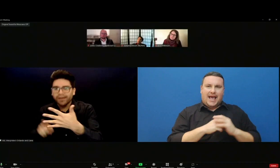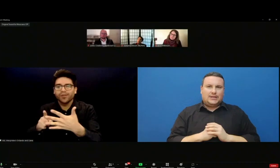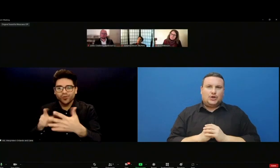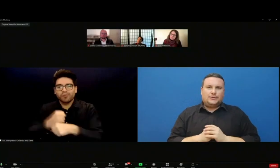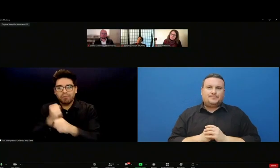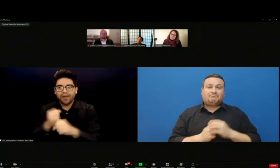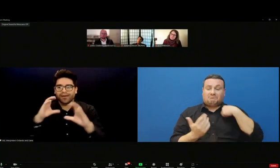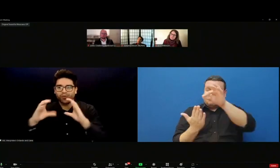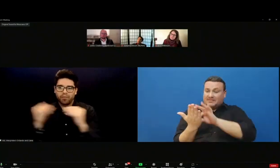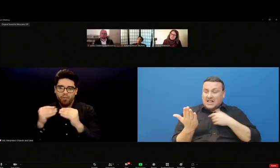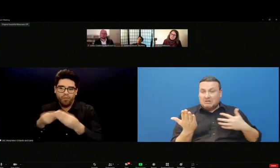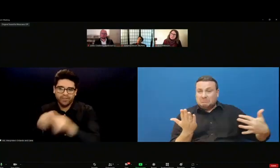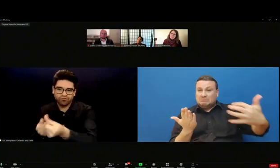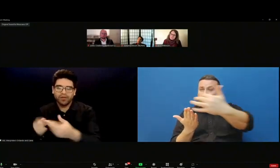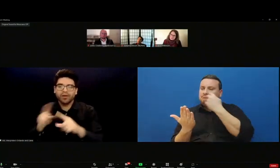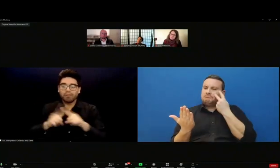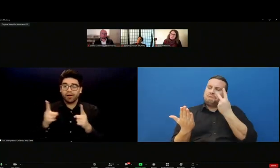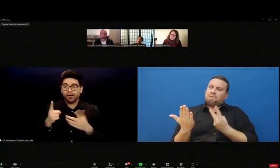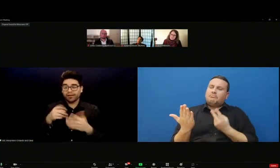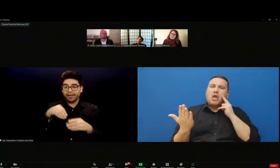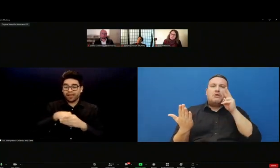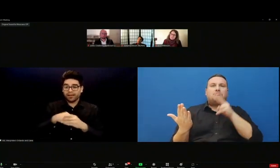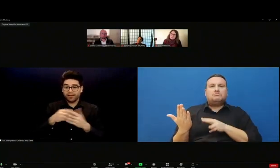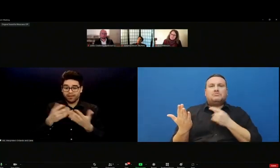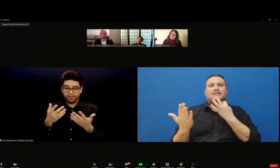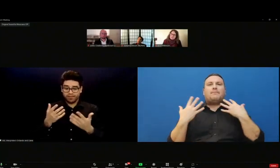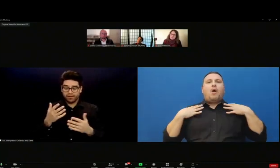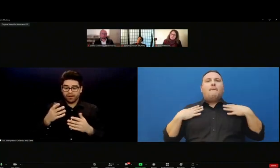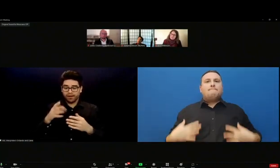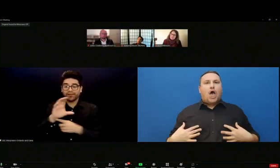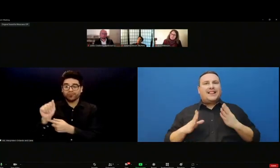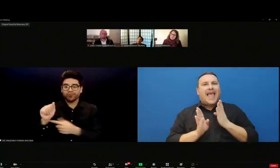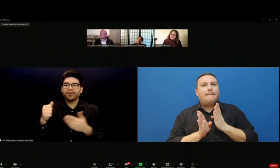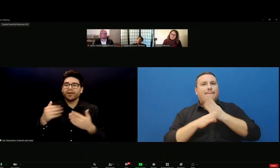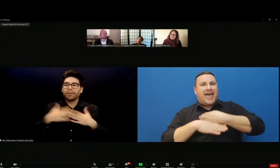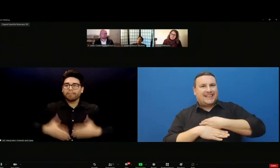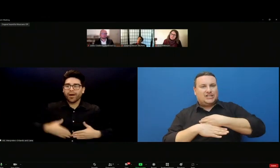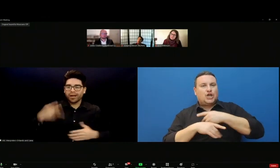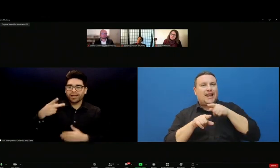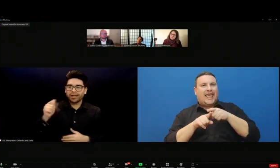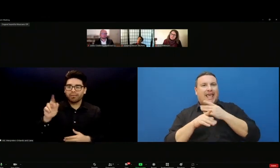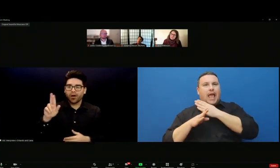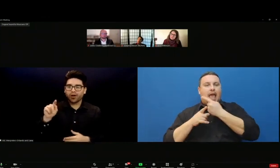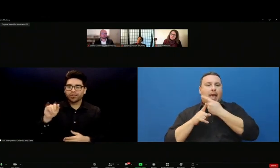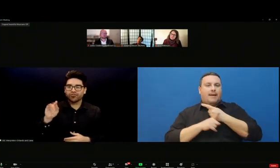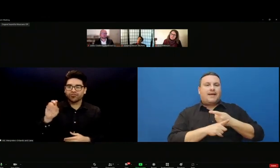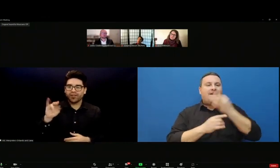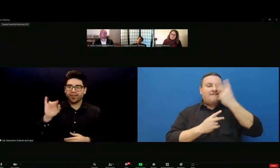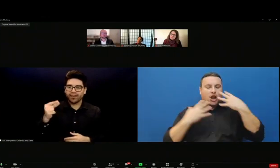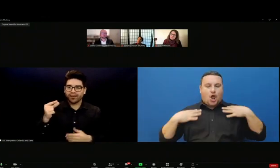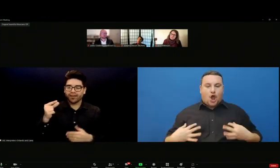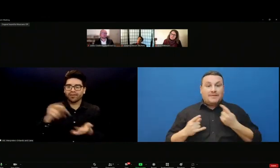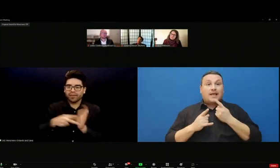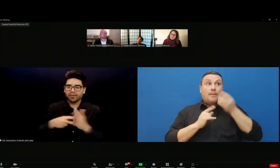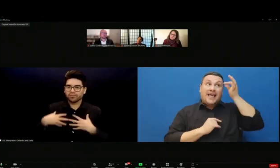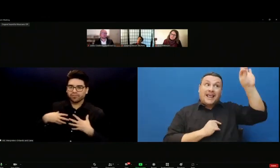see, the main resource is body partitioning and understanding that the body doesn't have to map on the same referent,